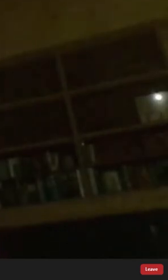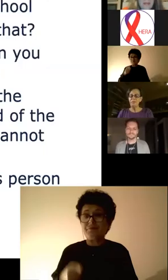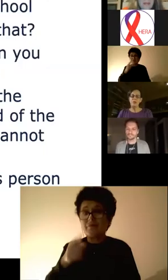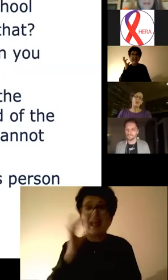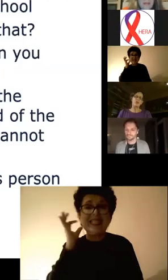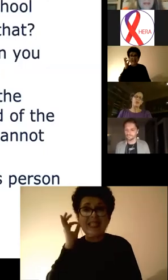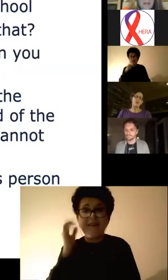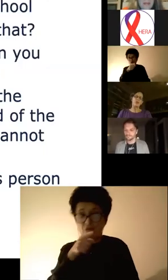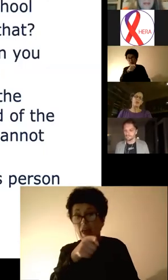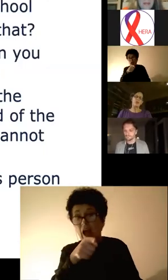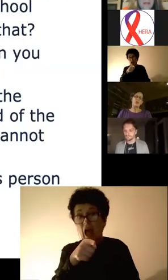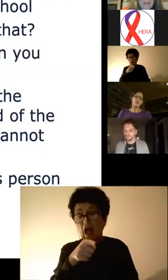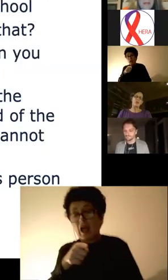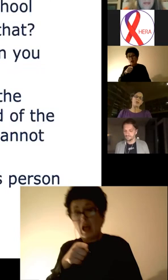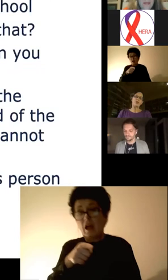naked pictures